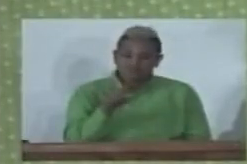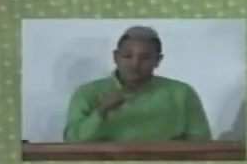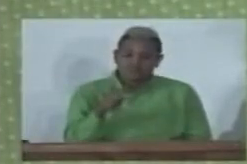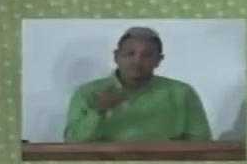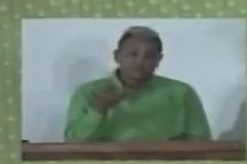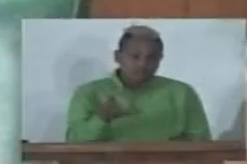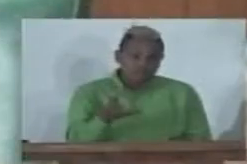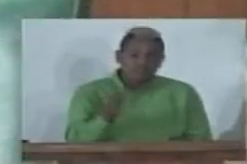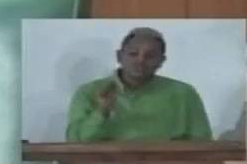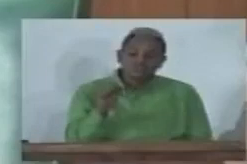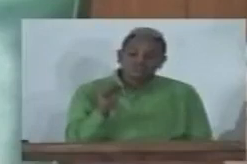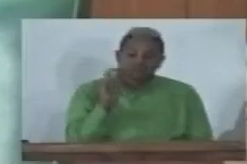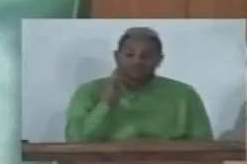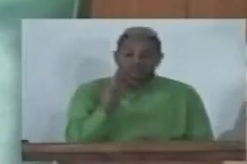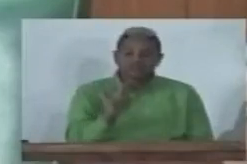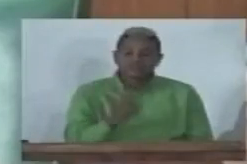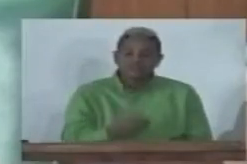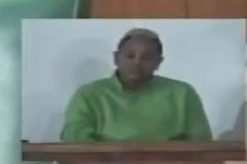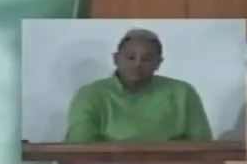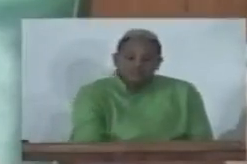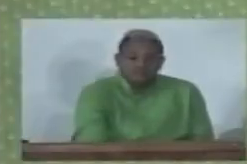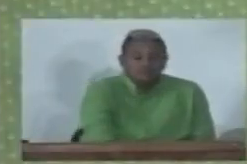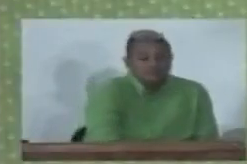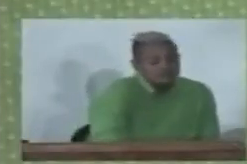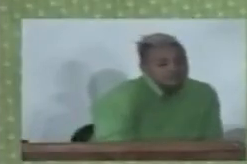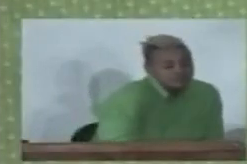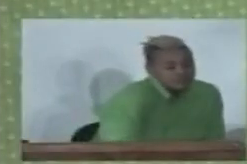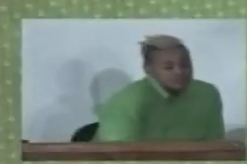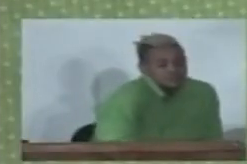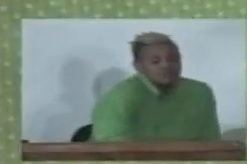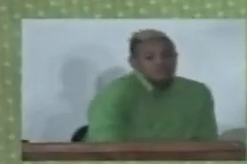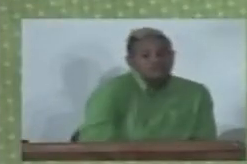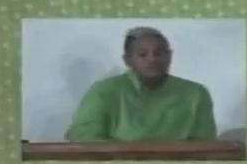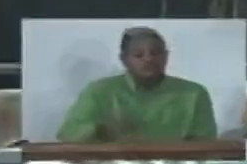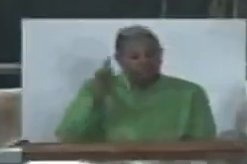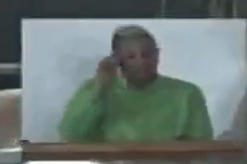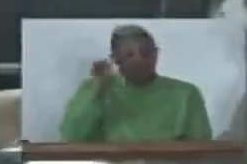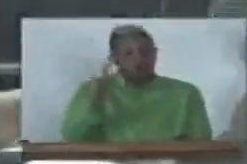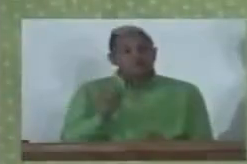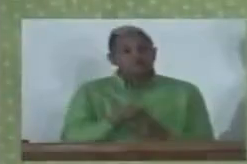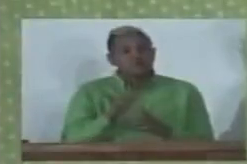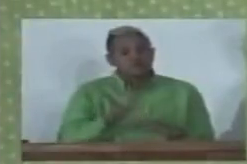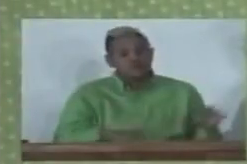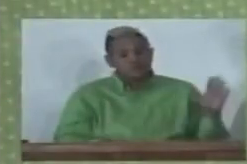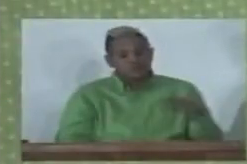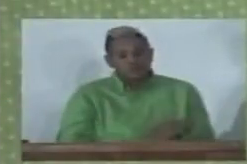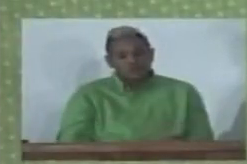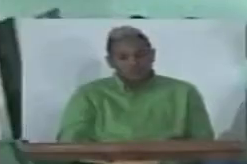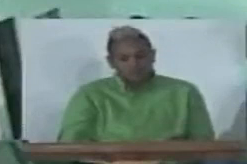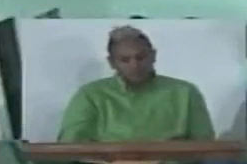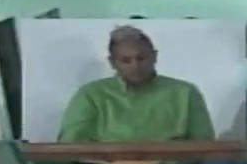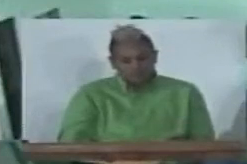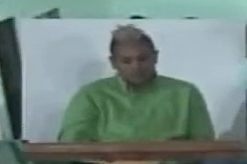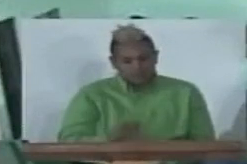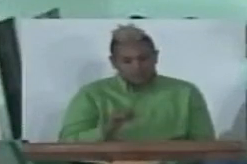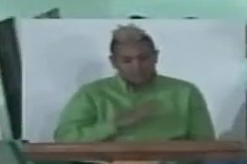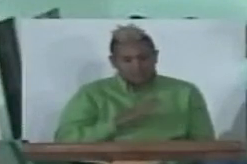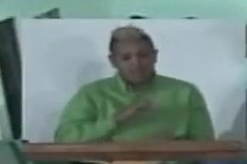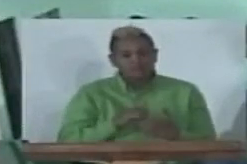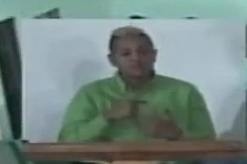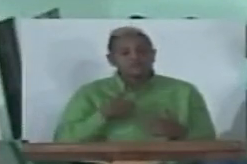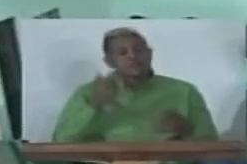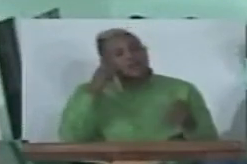is available. Respectfully, Mr. President. Okay. I take it that's okay with everybody. That was agreed. Thank you very